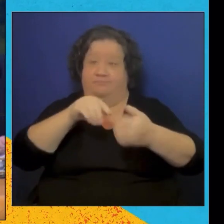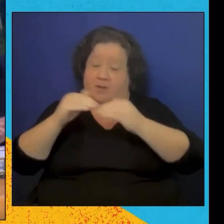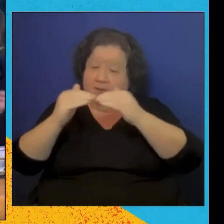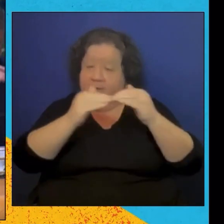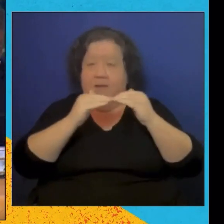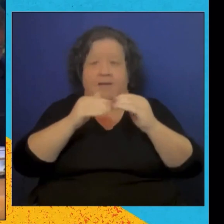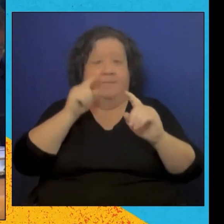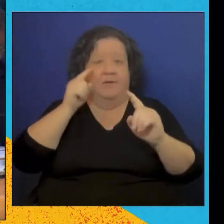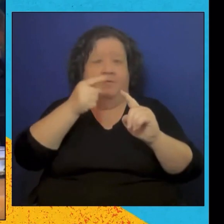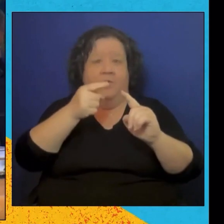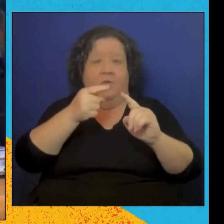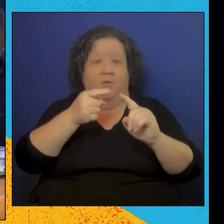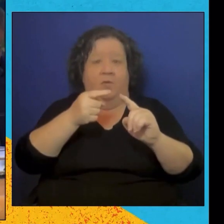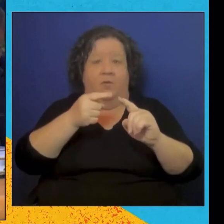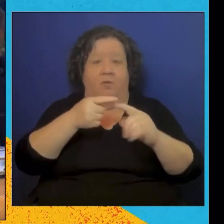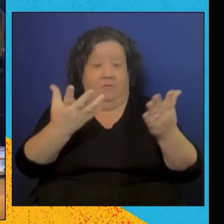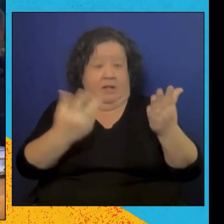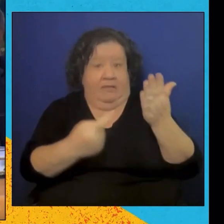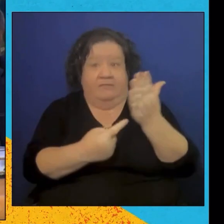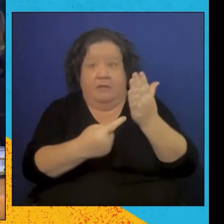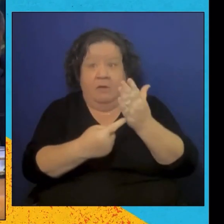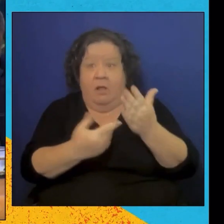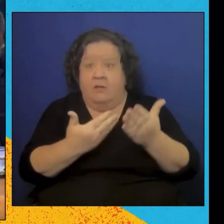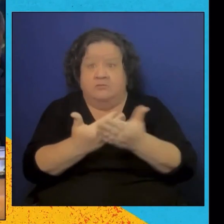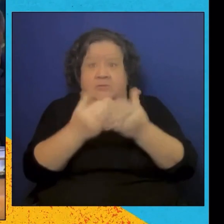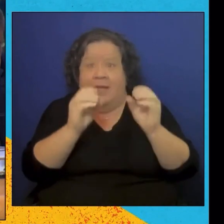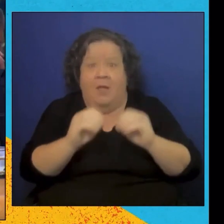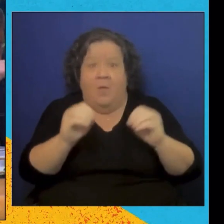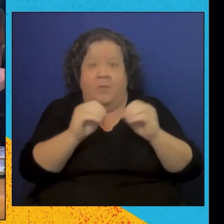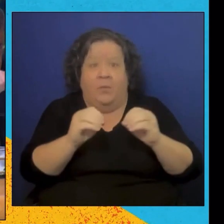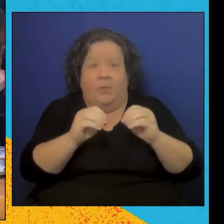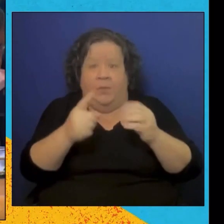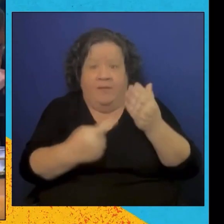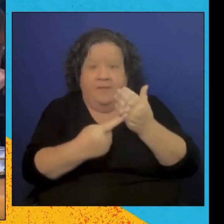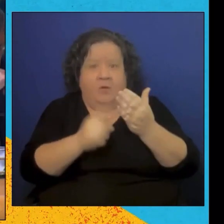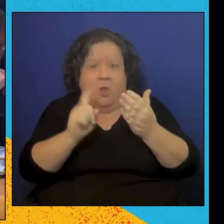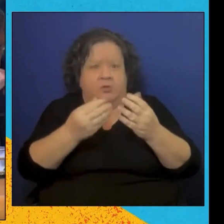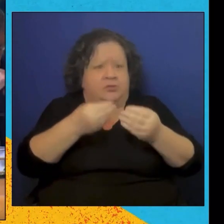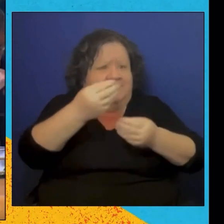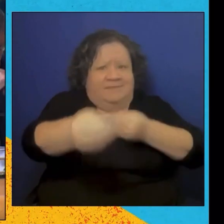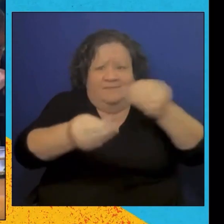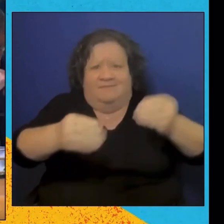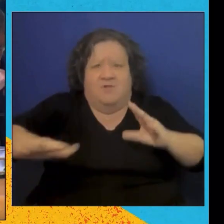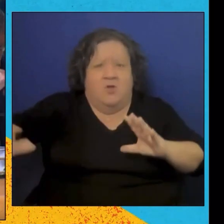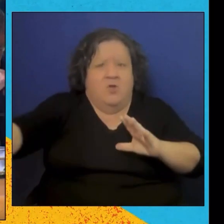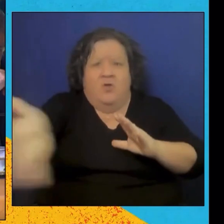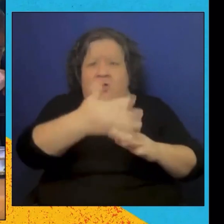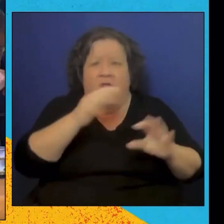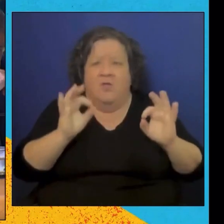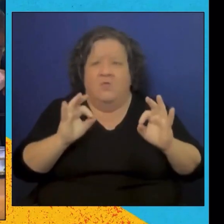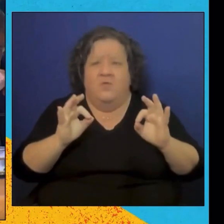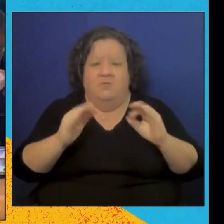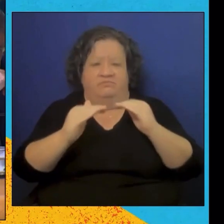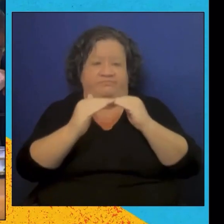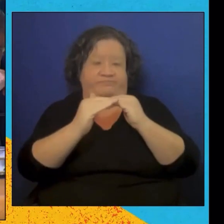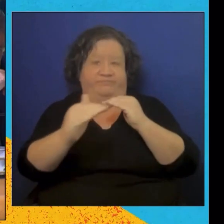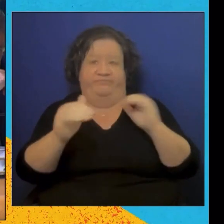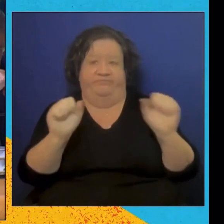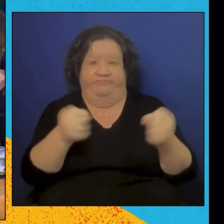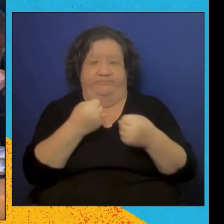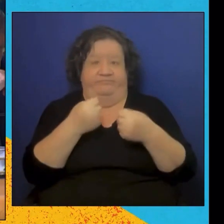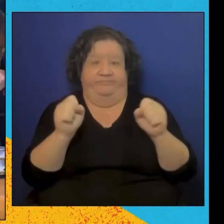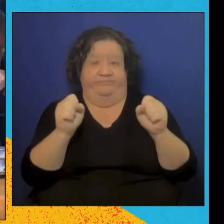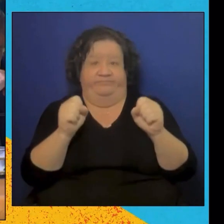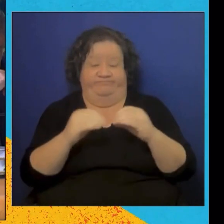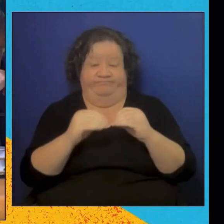despite being the ones who also strived to solve problems of today. Not even one curious mind